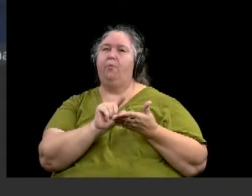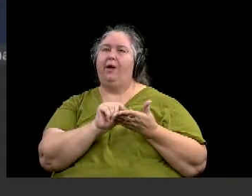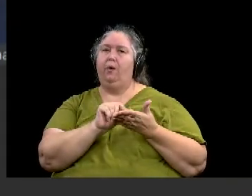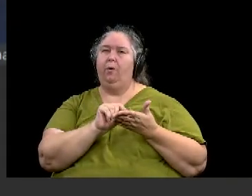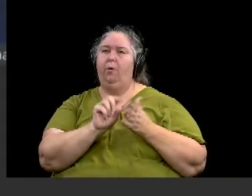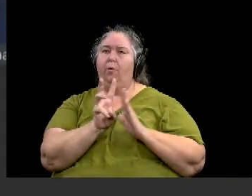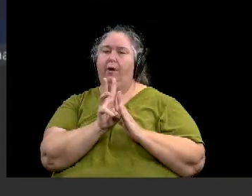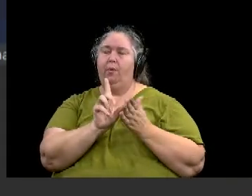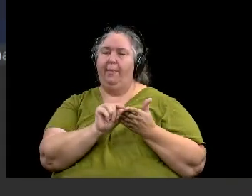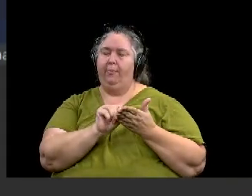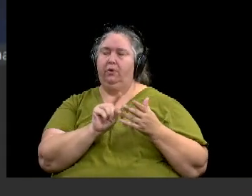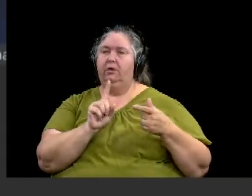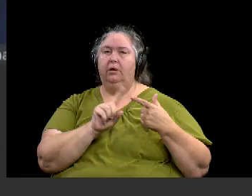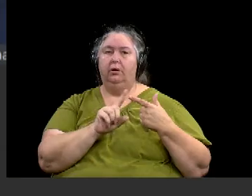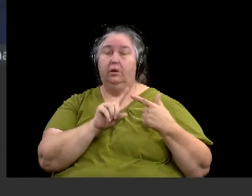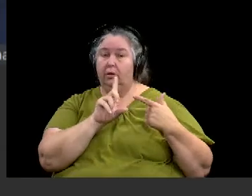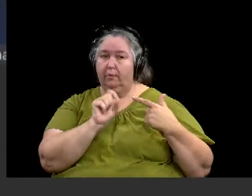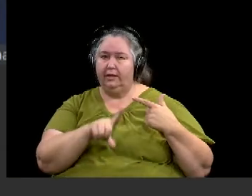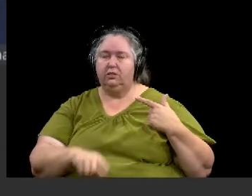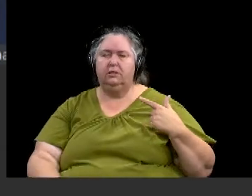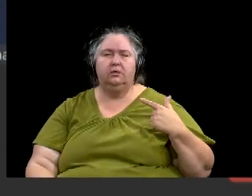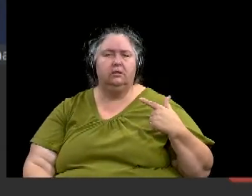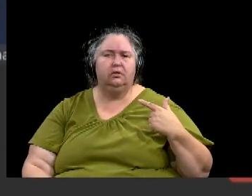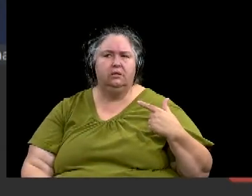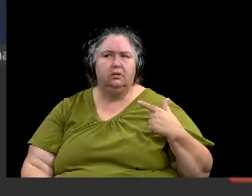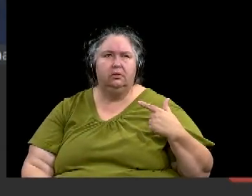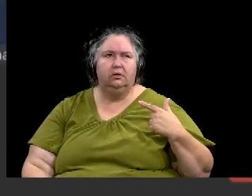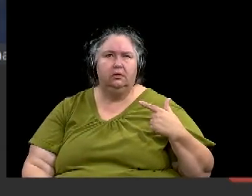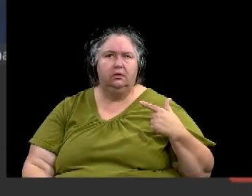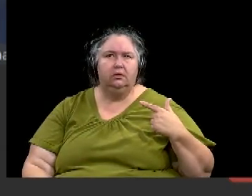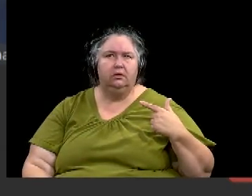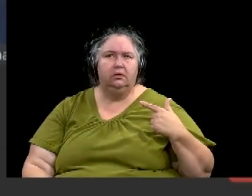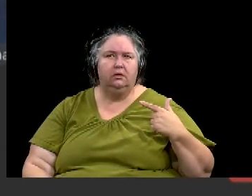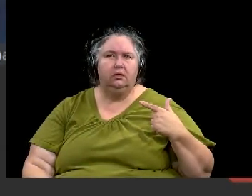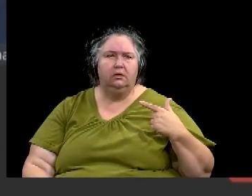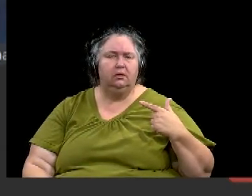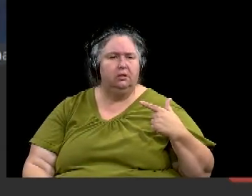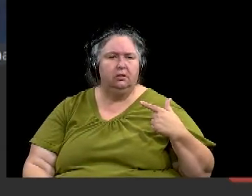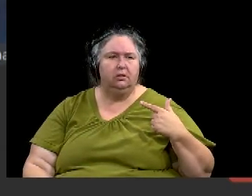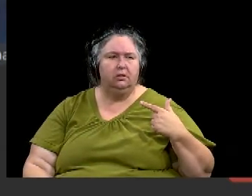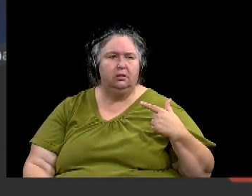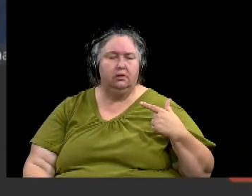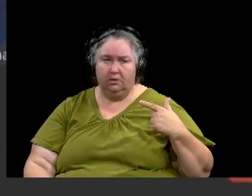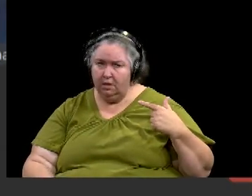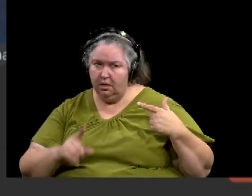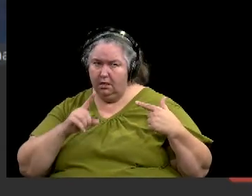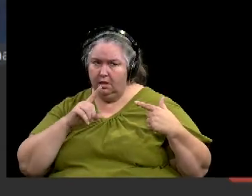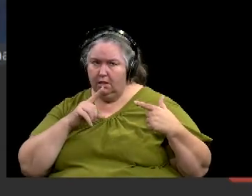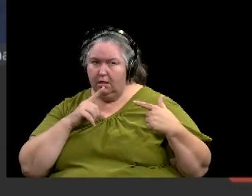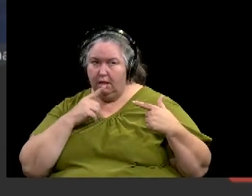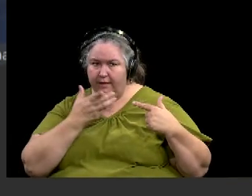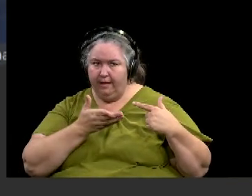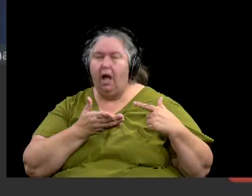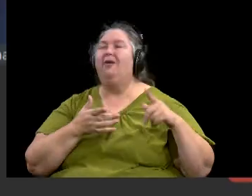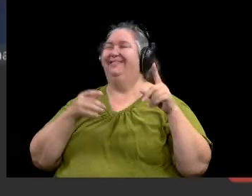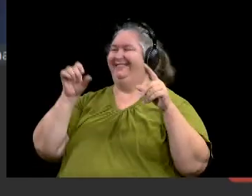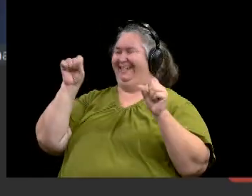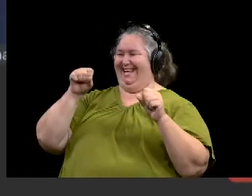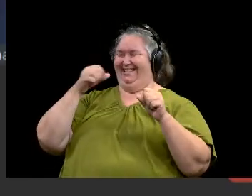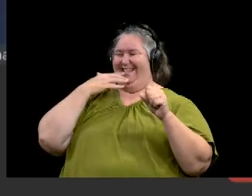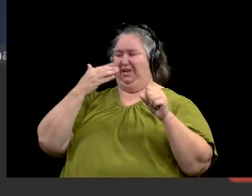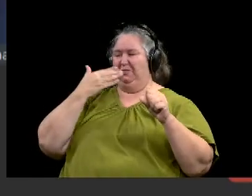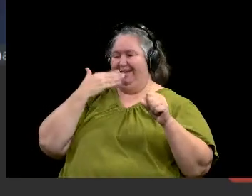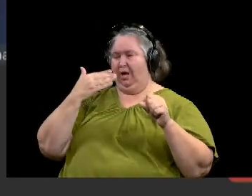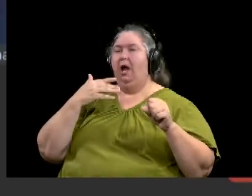There you go. Rihanna, are you there? Yes, thank you. Okay. What medications are prescribed